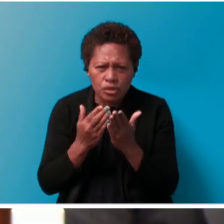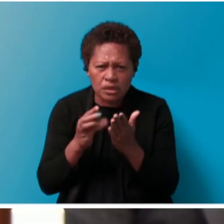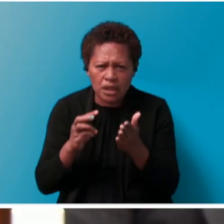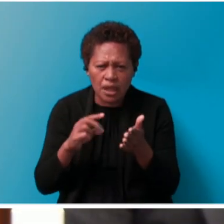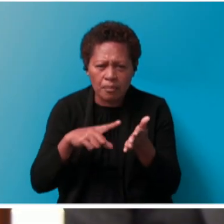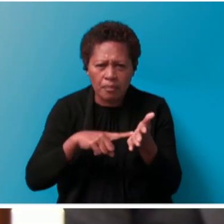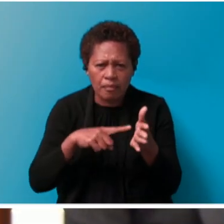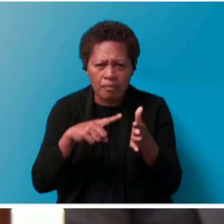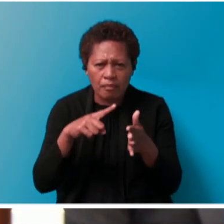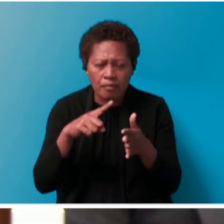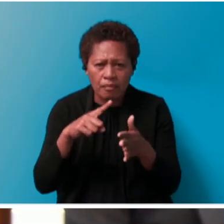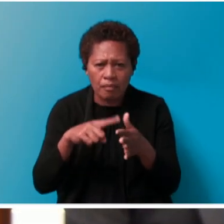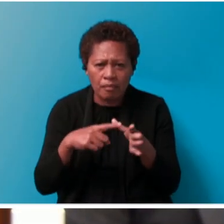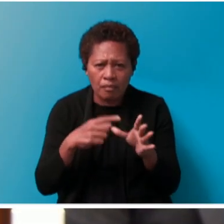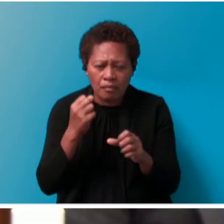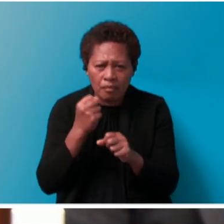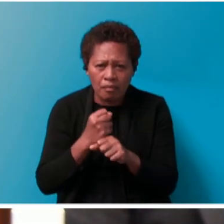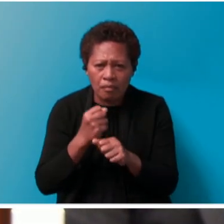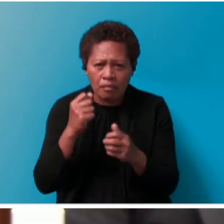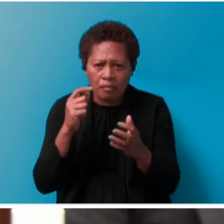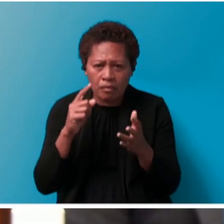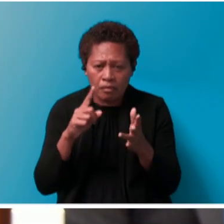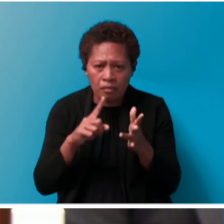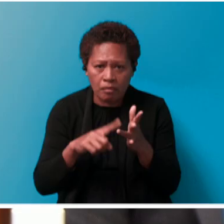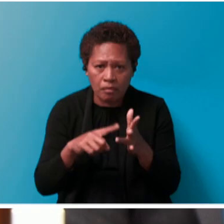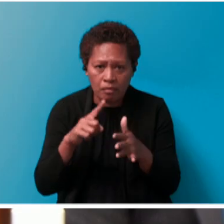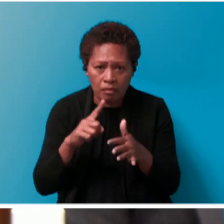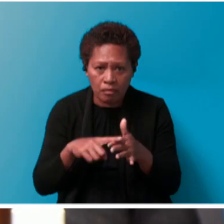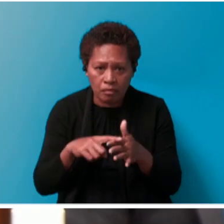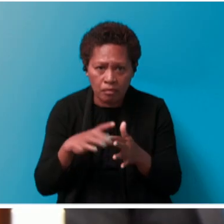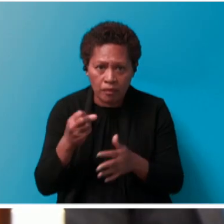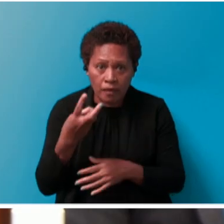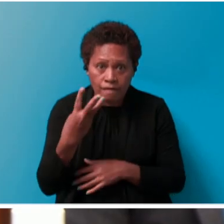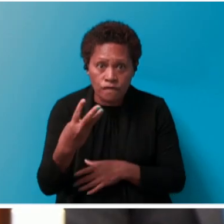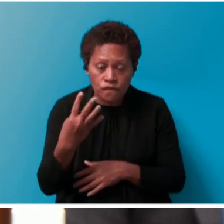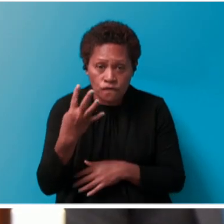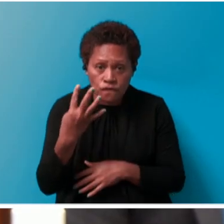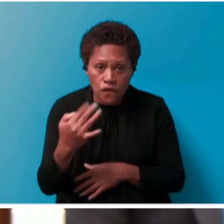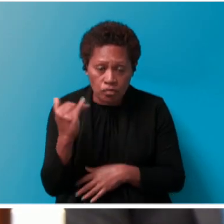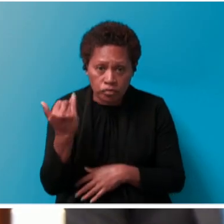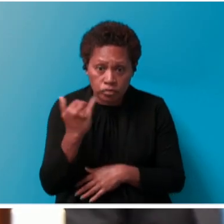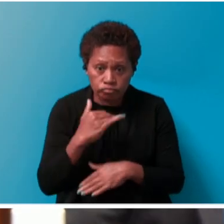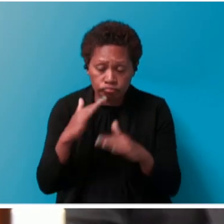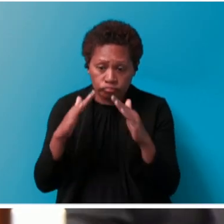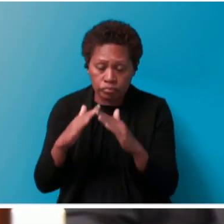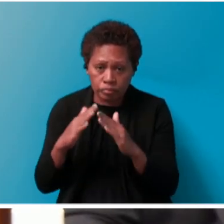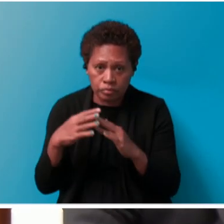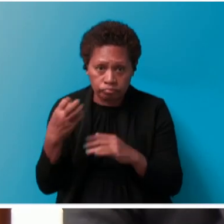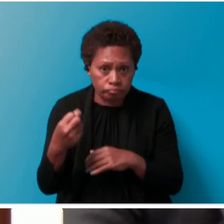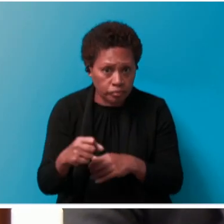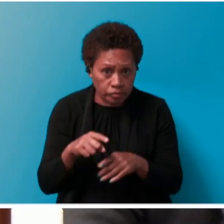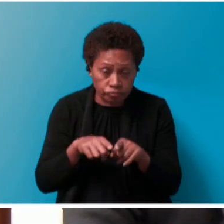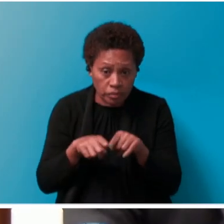informal settlements, comprising over 400 households. And many of these families had